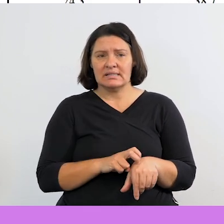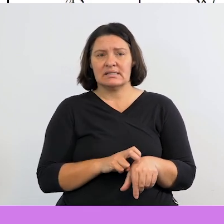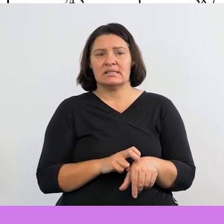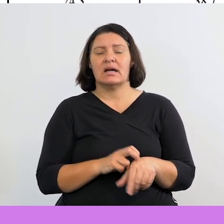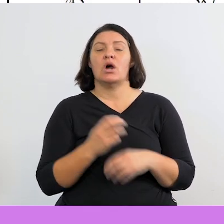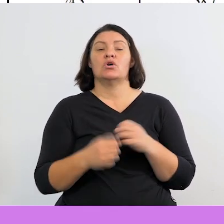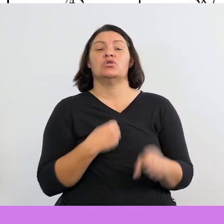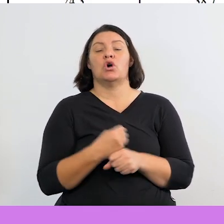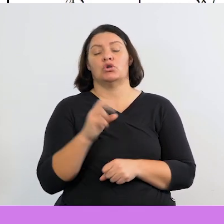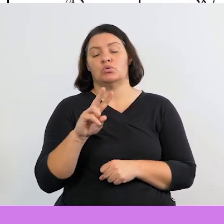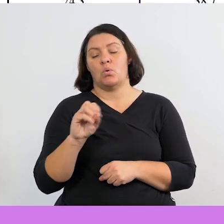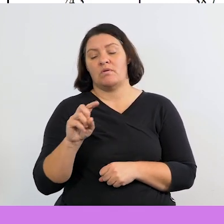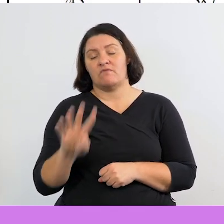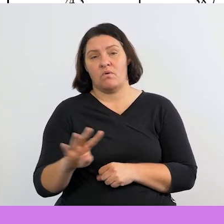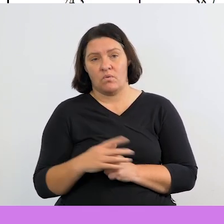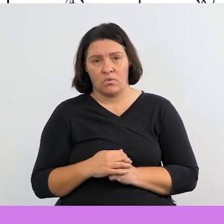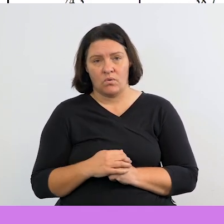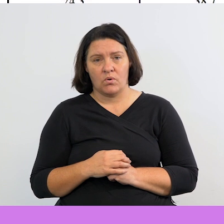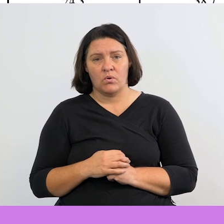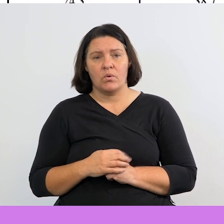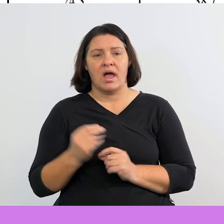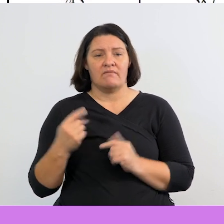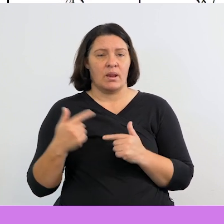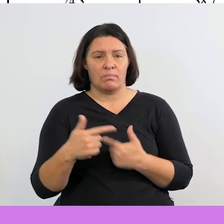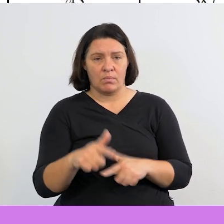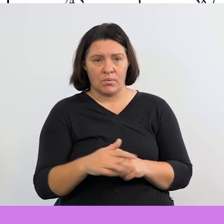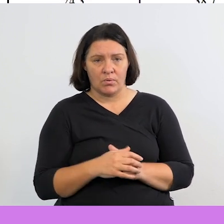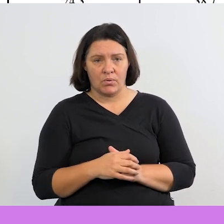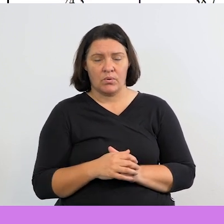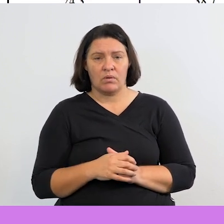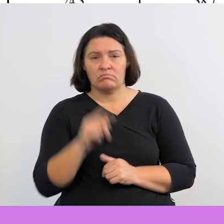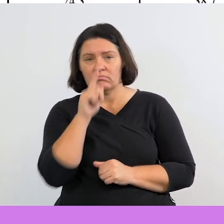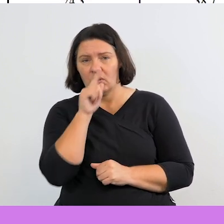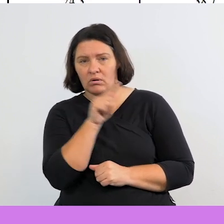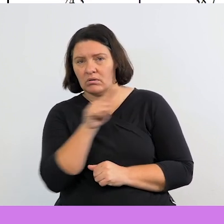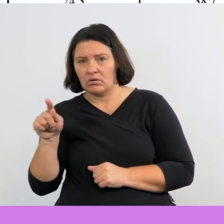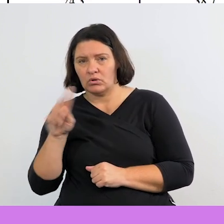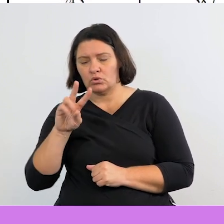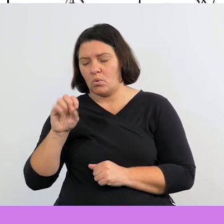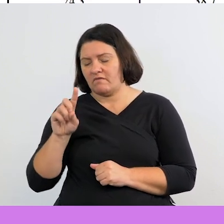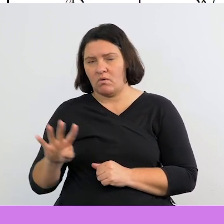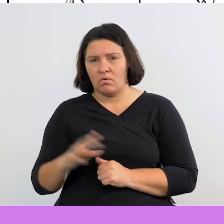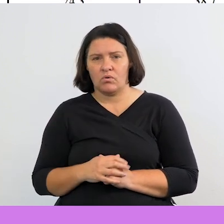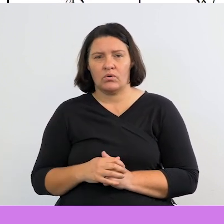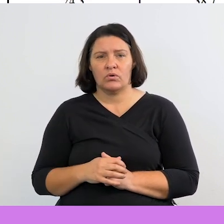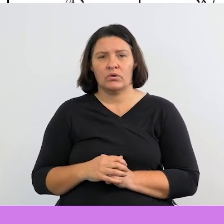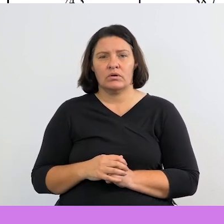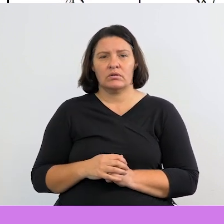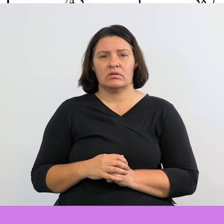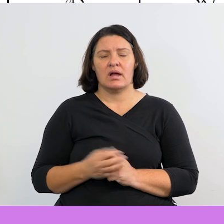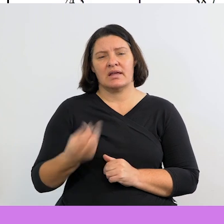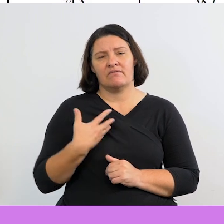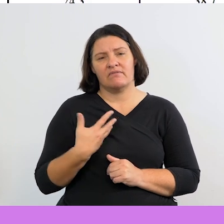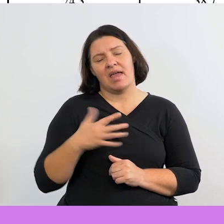we need to complete for the year 2014. So here we have Limpopo, and we are looking at the year